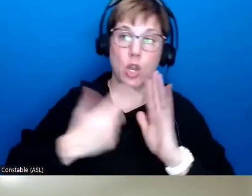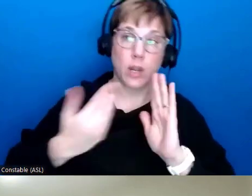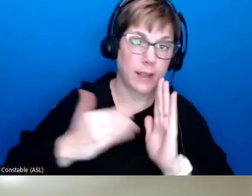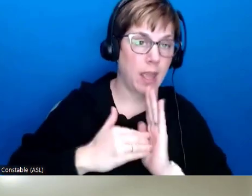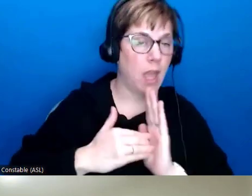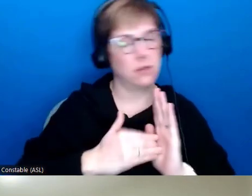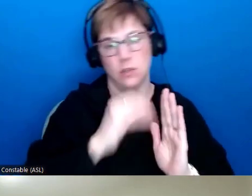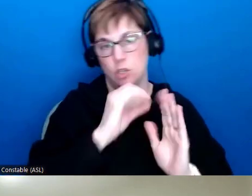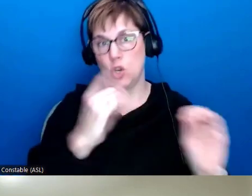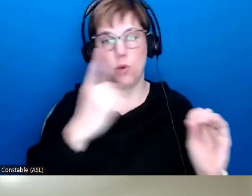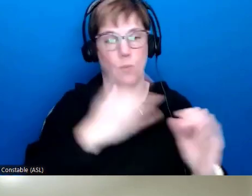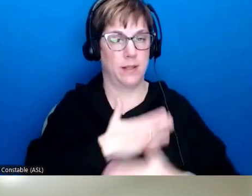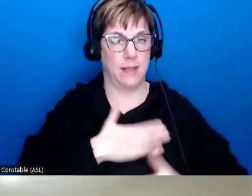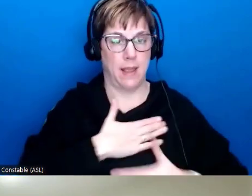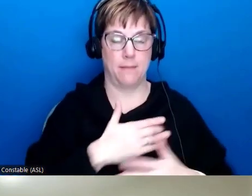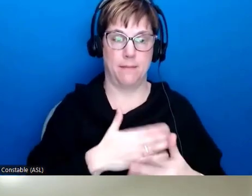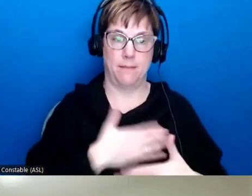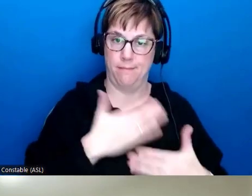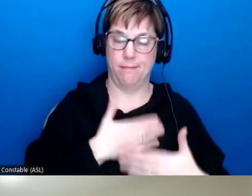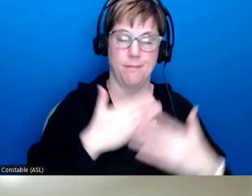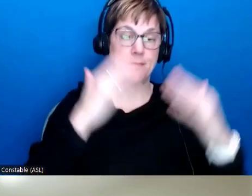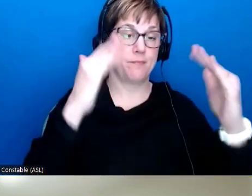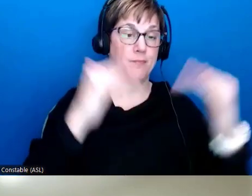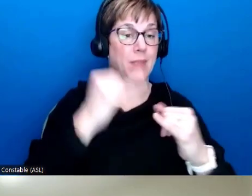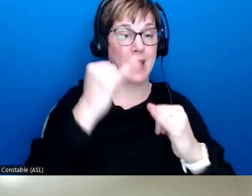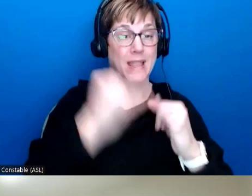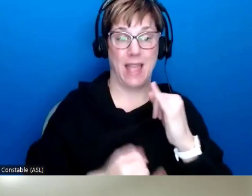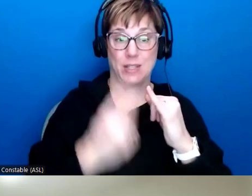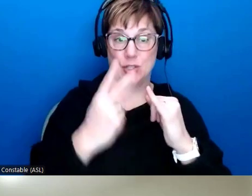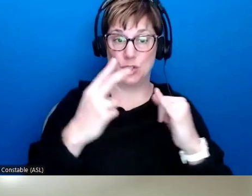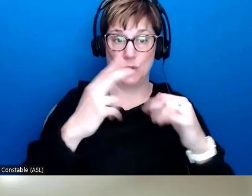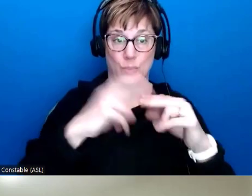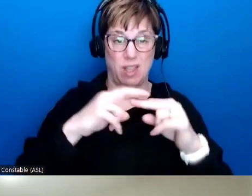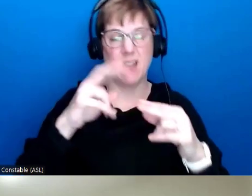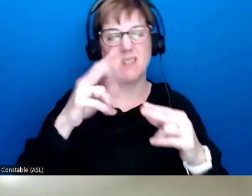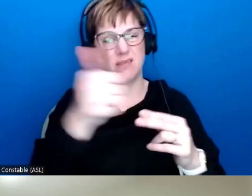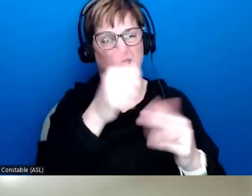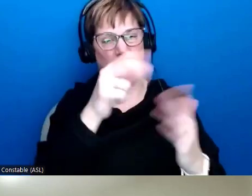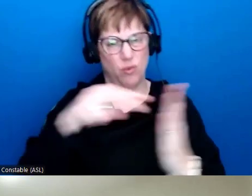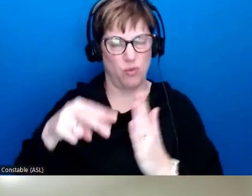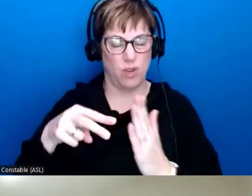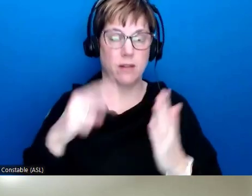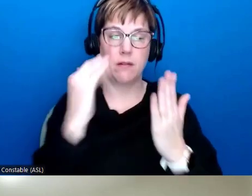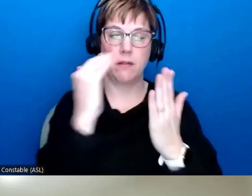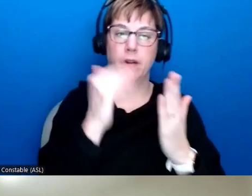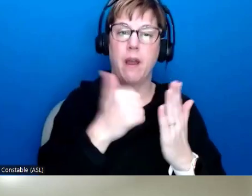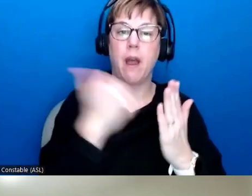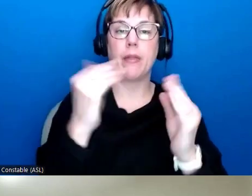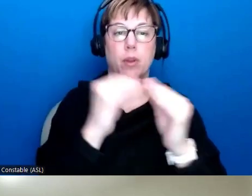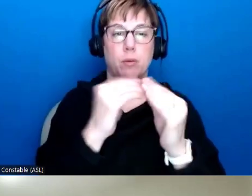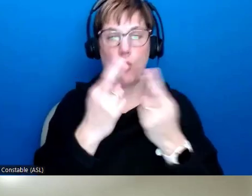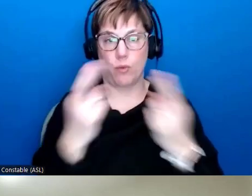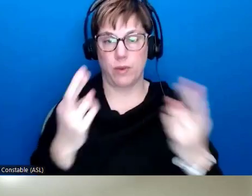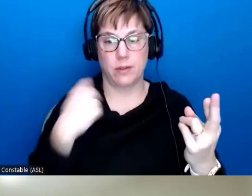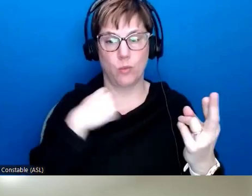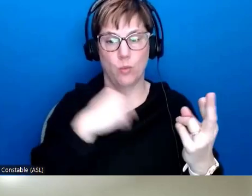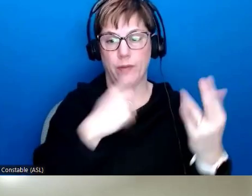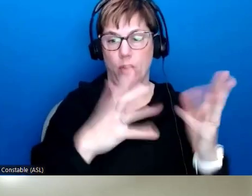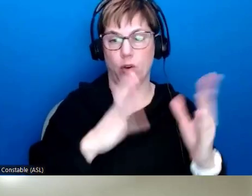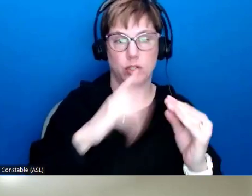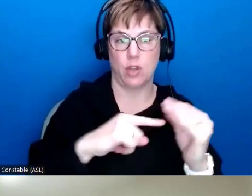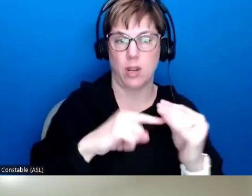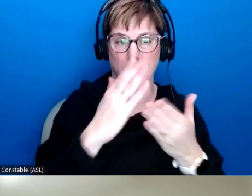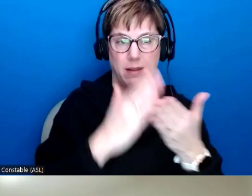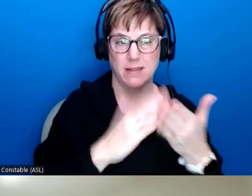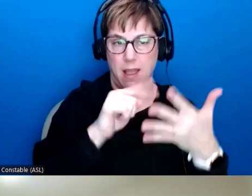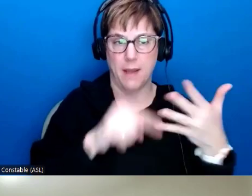two slides you can take a look at maybe in your own time. It's just a listing of helpful additional resources. We've already alluded to a couple of those